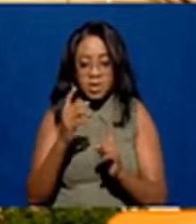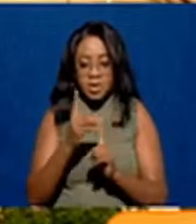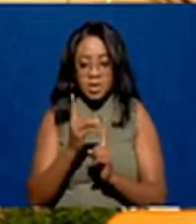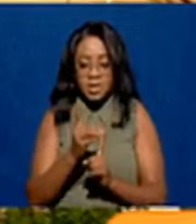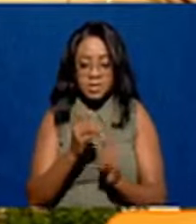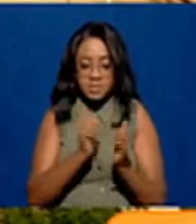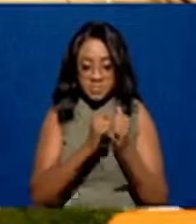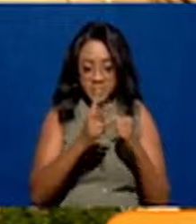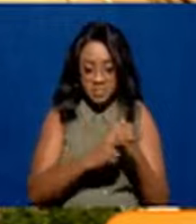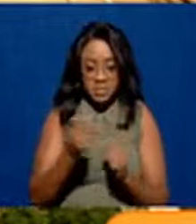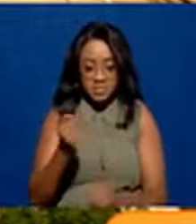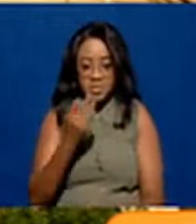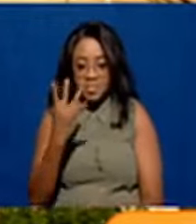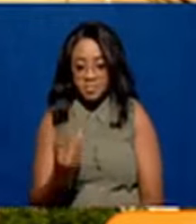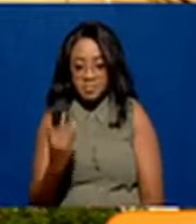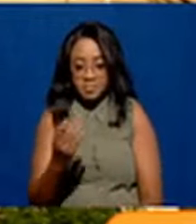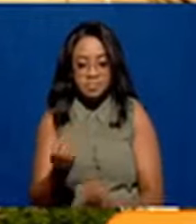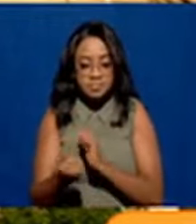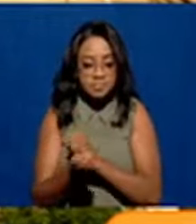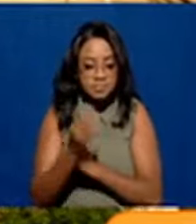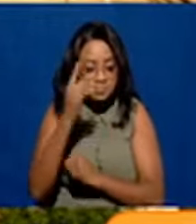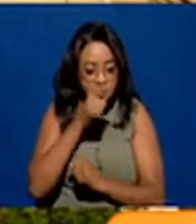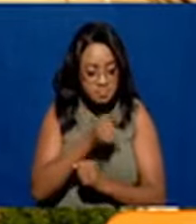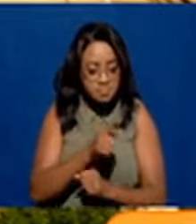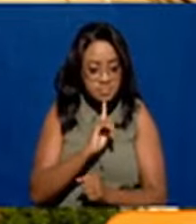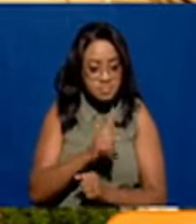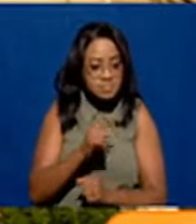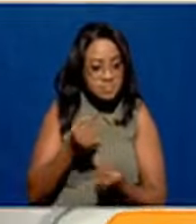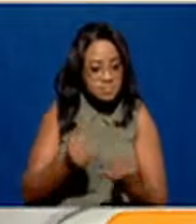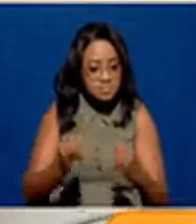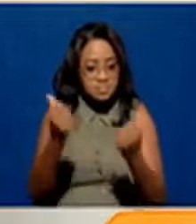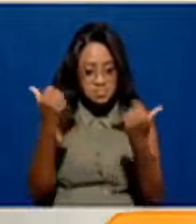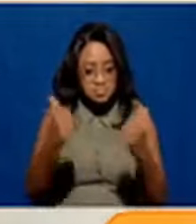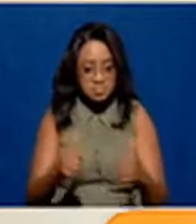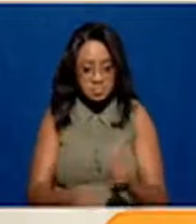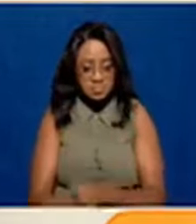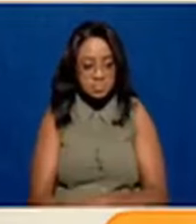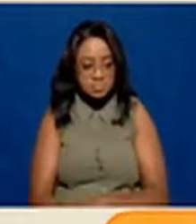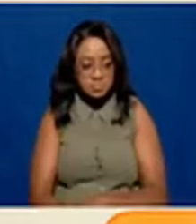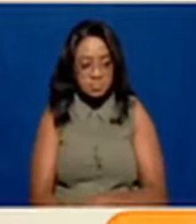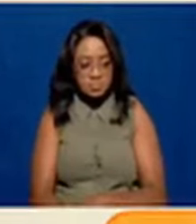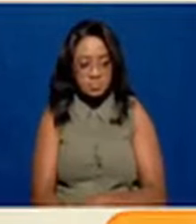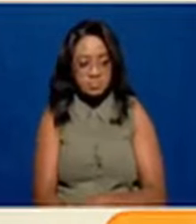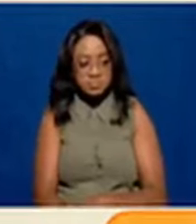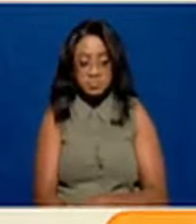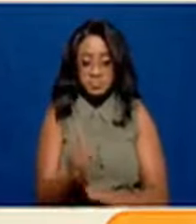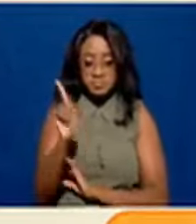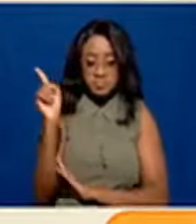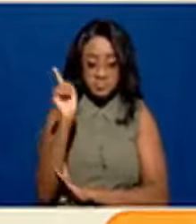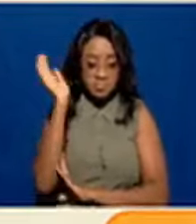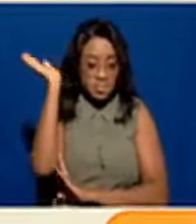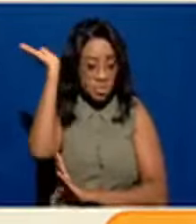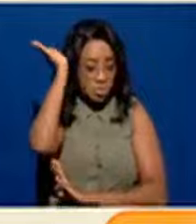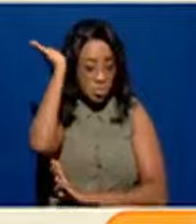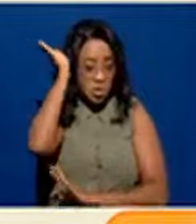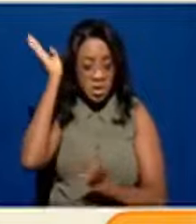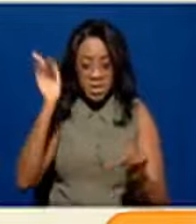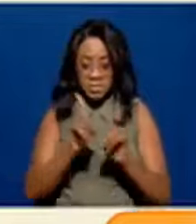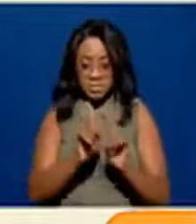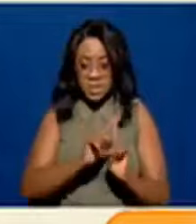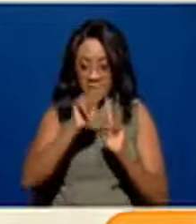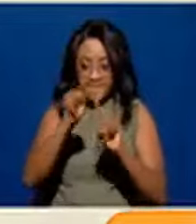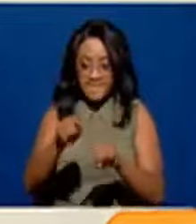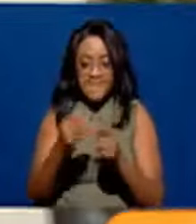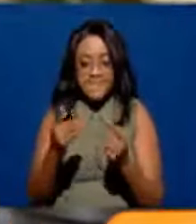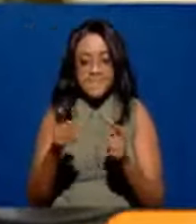17th to explain why the orders have not been effected. Defense CS Adendwale is expected to appear